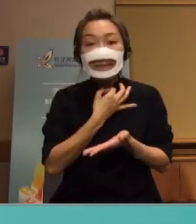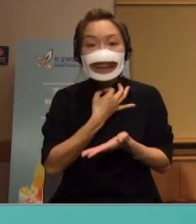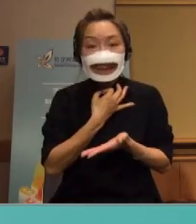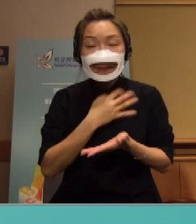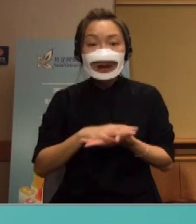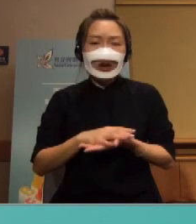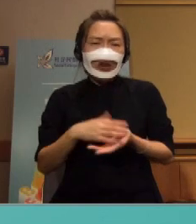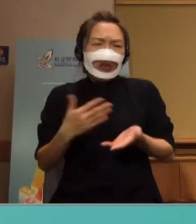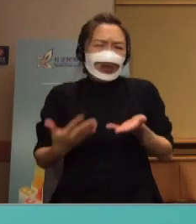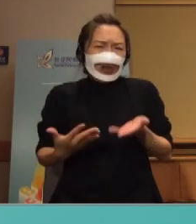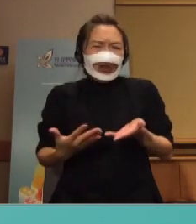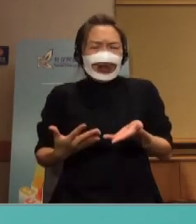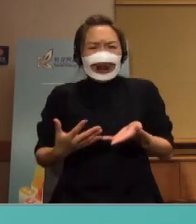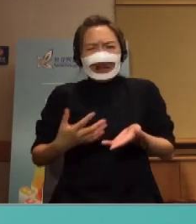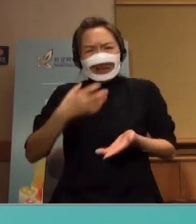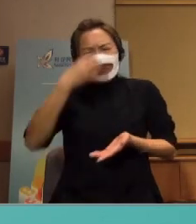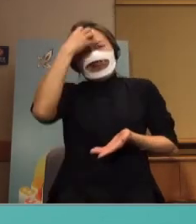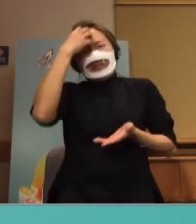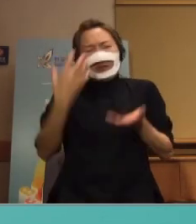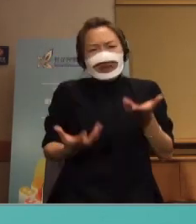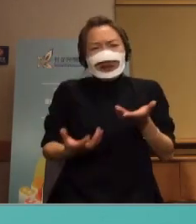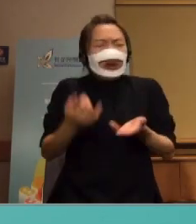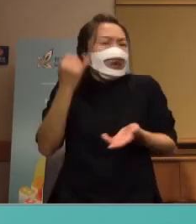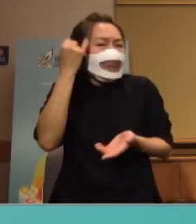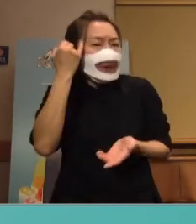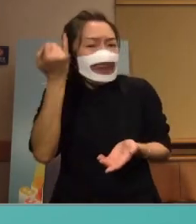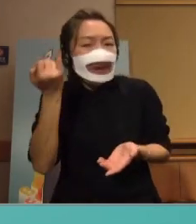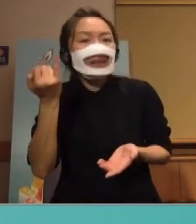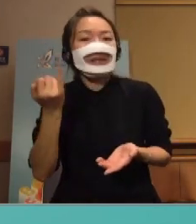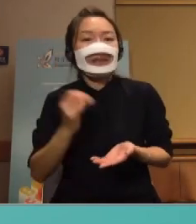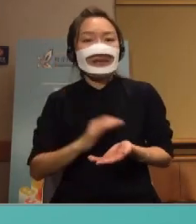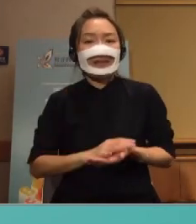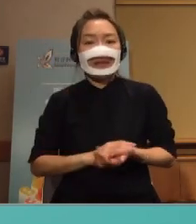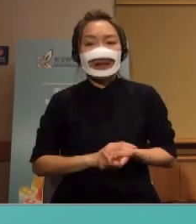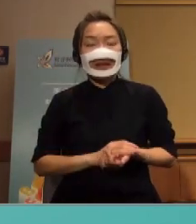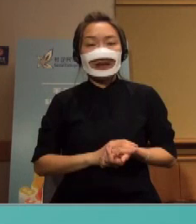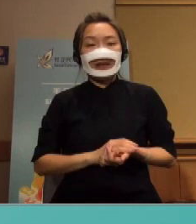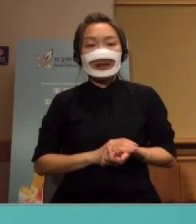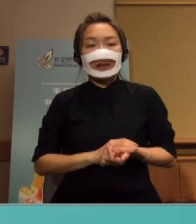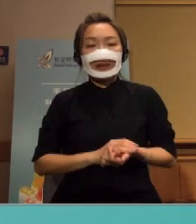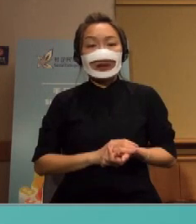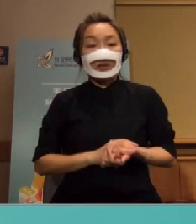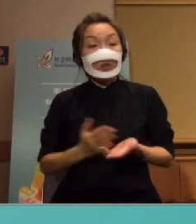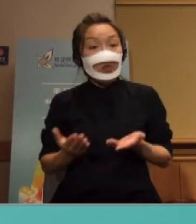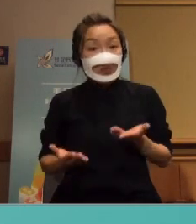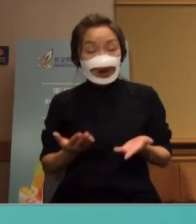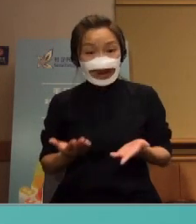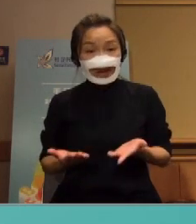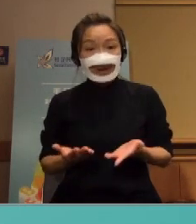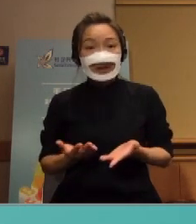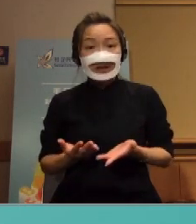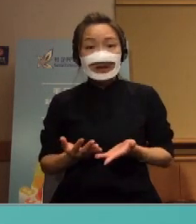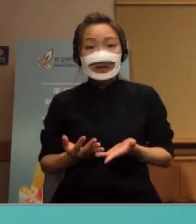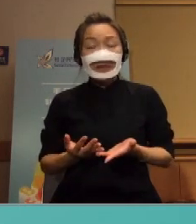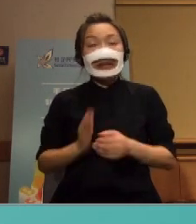buy credits, and I want to spend the money. I'm already pretty down on my crypto holdings, and there's no social recognition for doing so. So we are addressing these